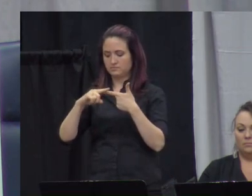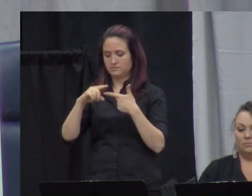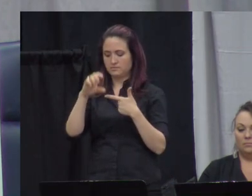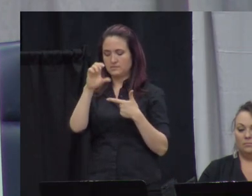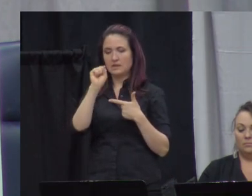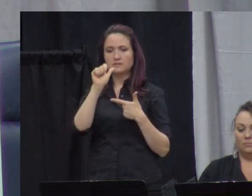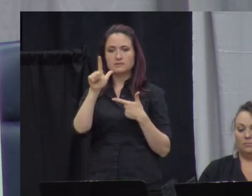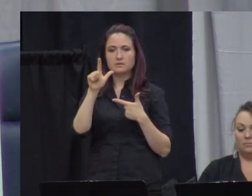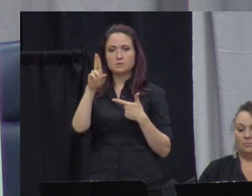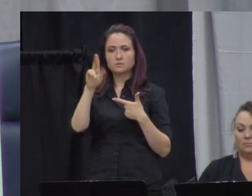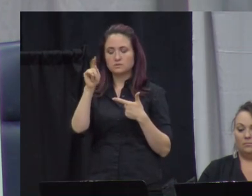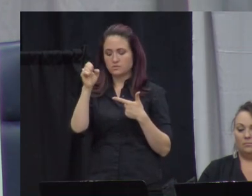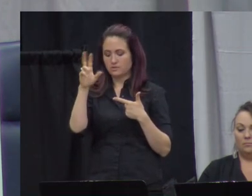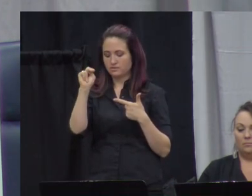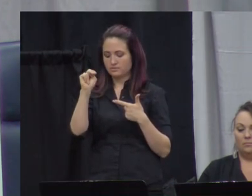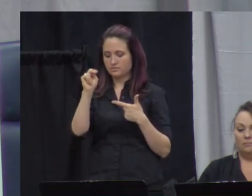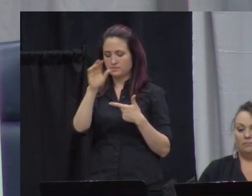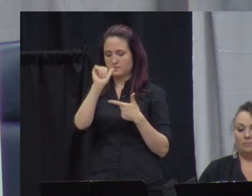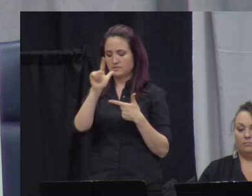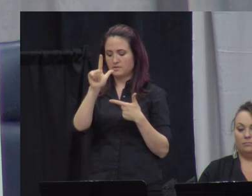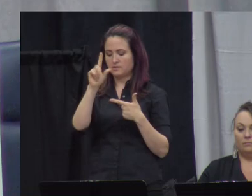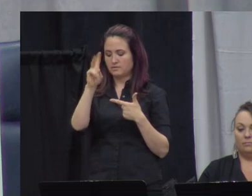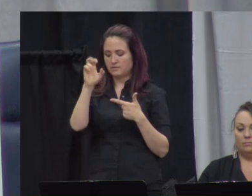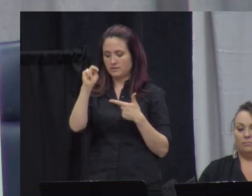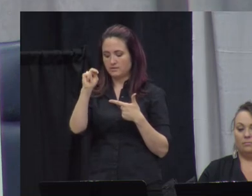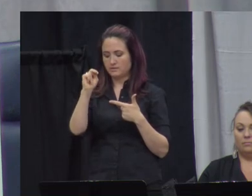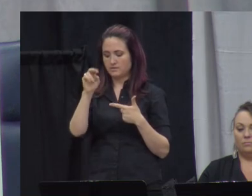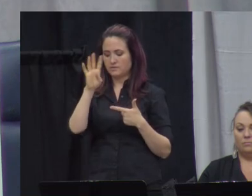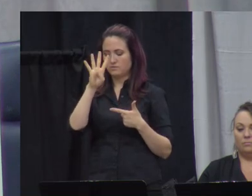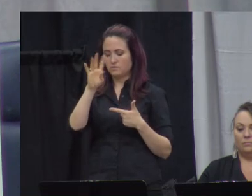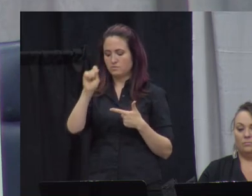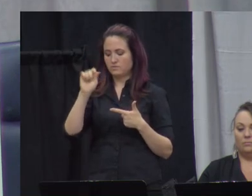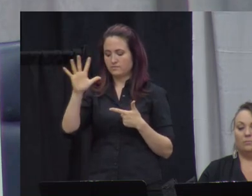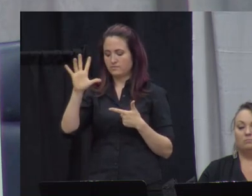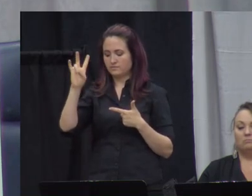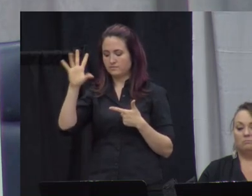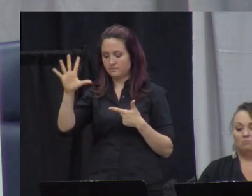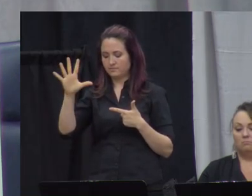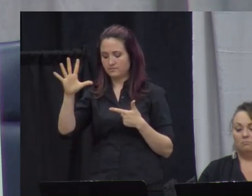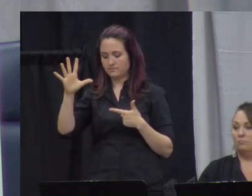Alderete with an impressive 4.575 weighted GPA.